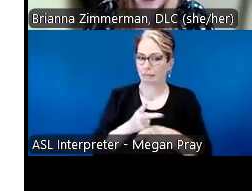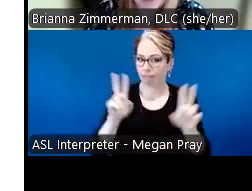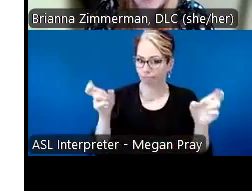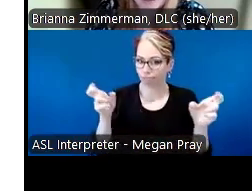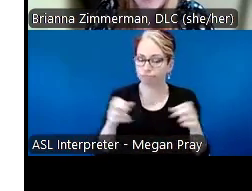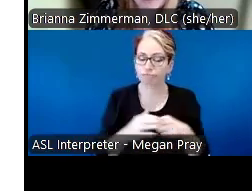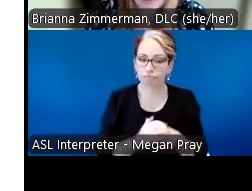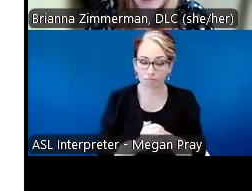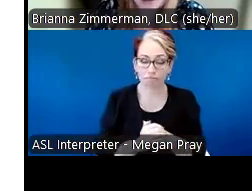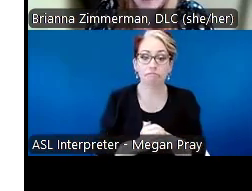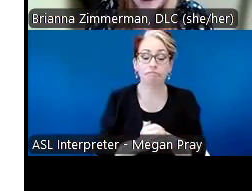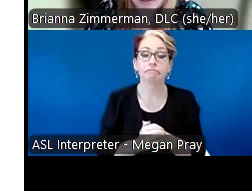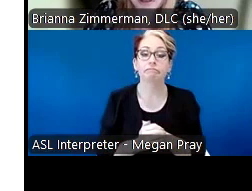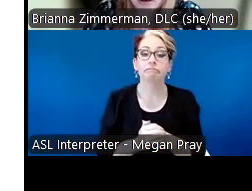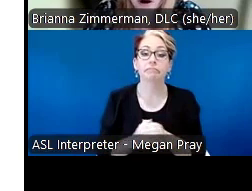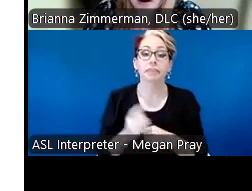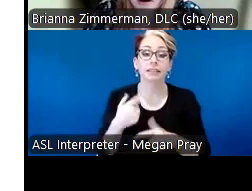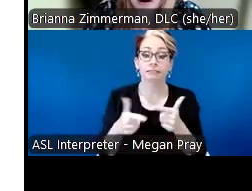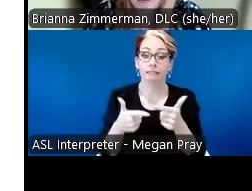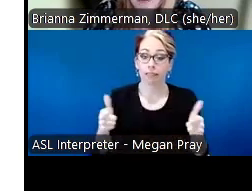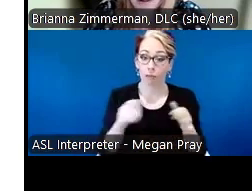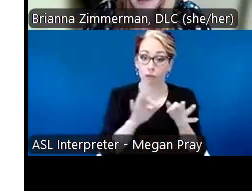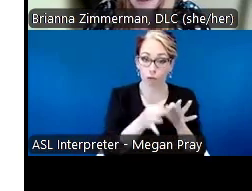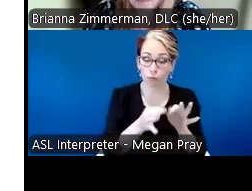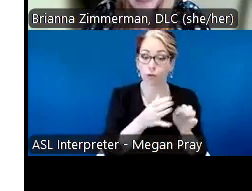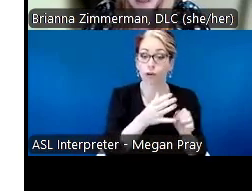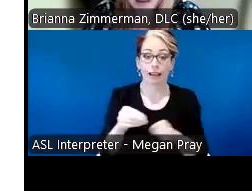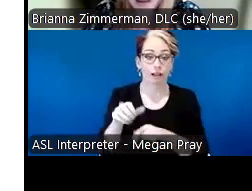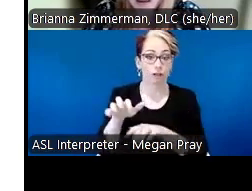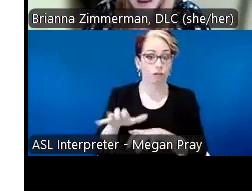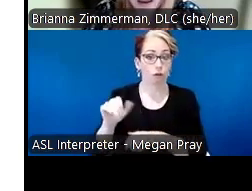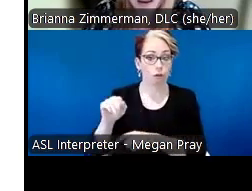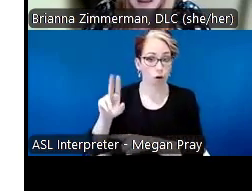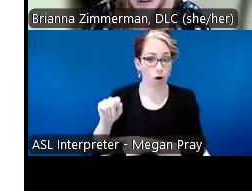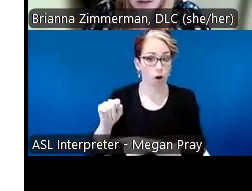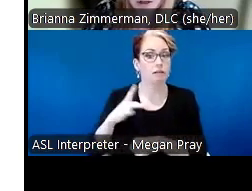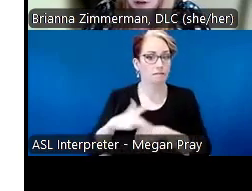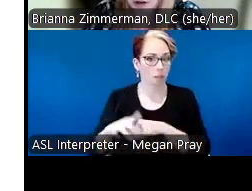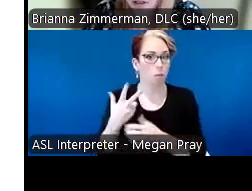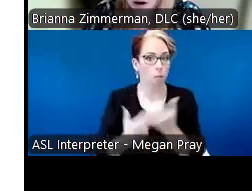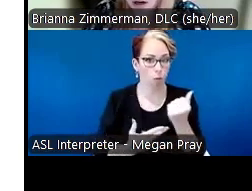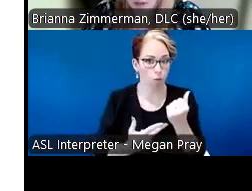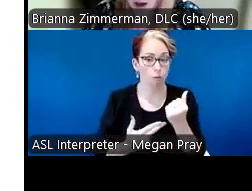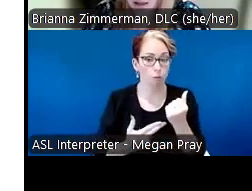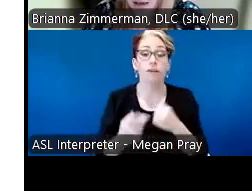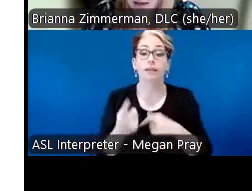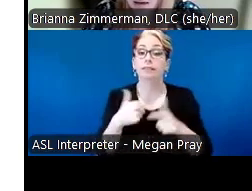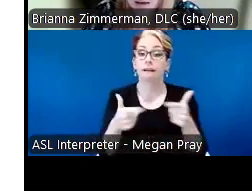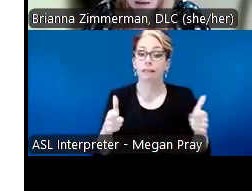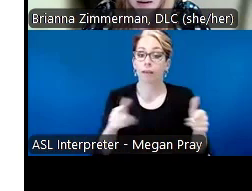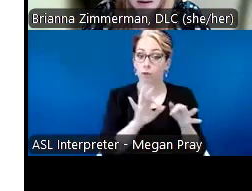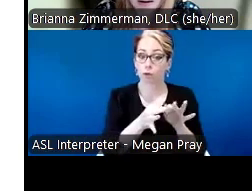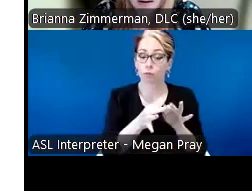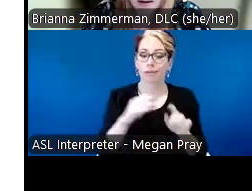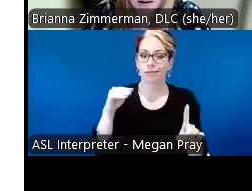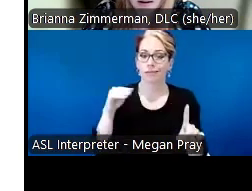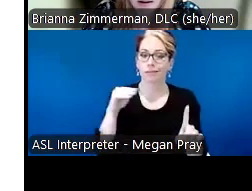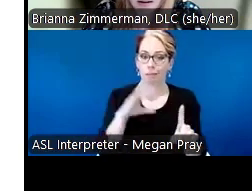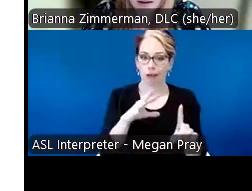So ASL interpreters and CART are available. ASL interpreters are spotlighted.